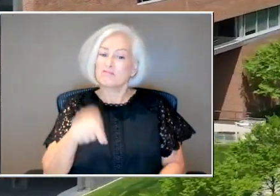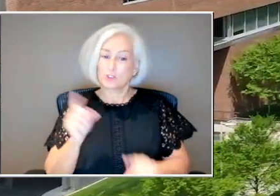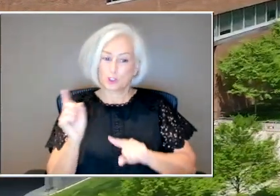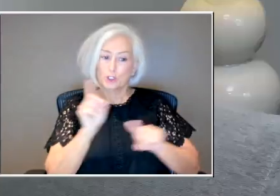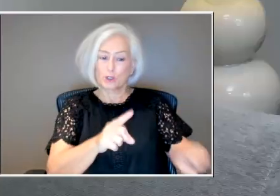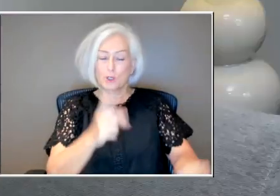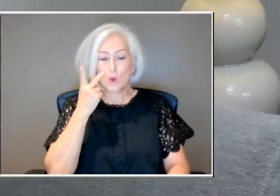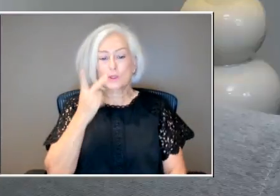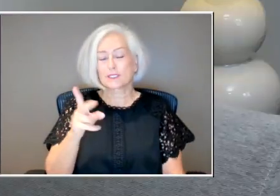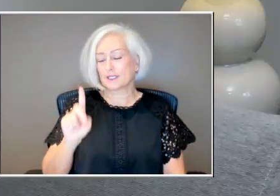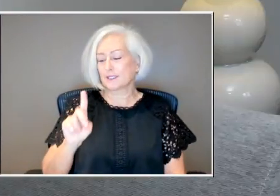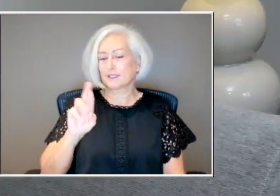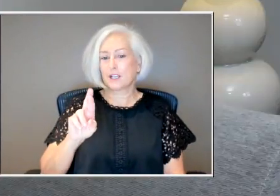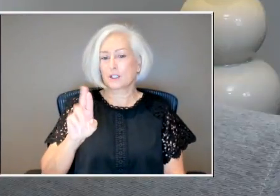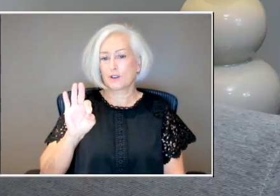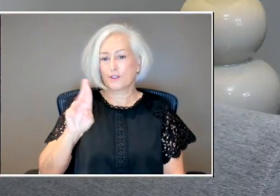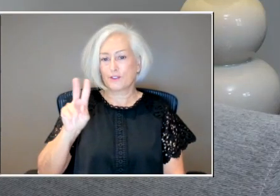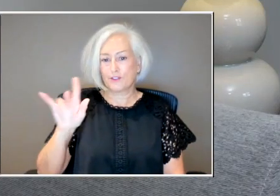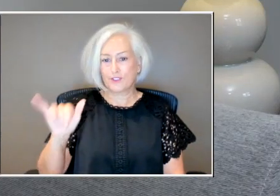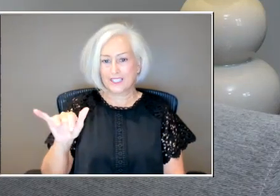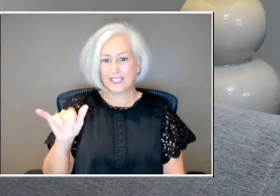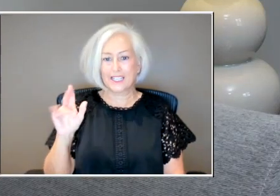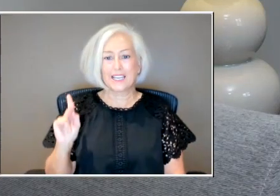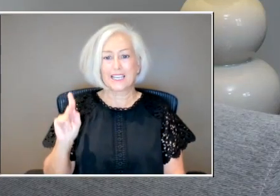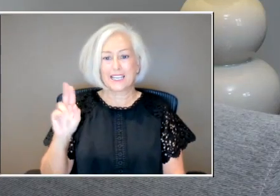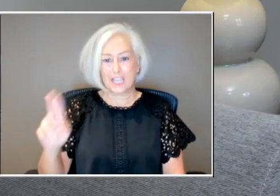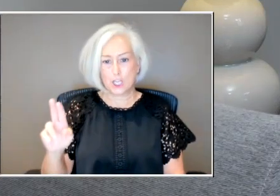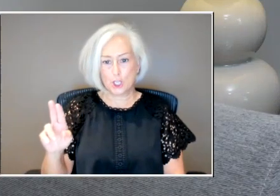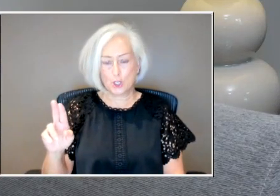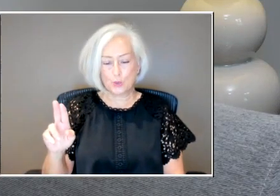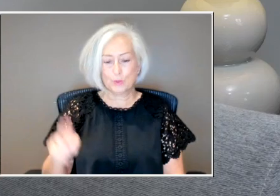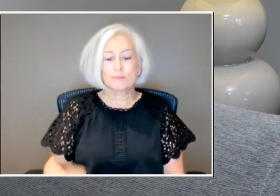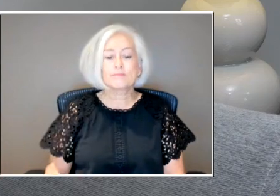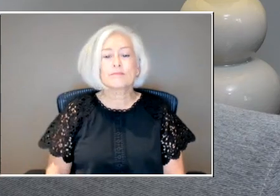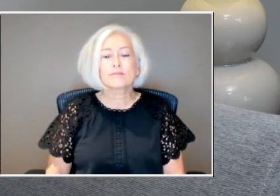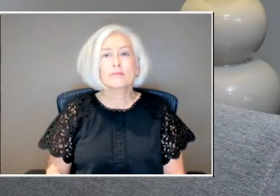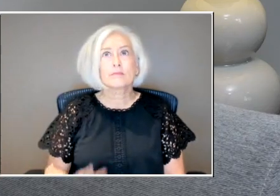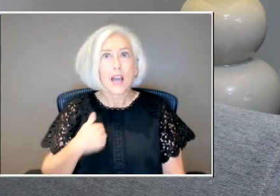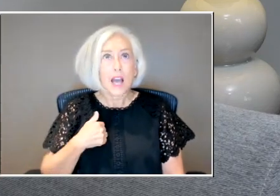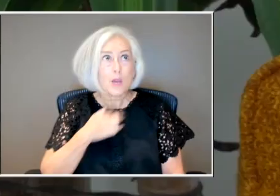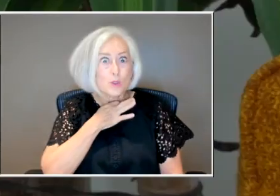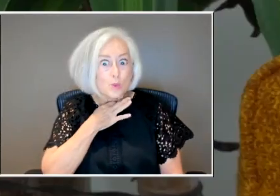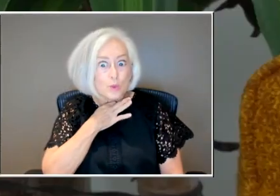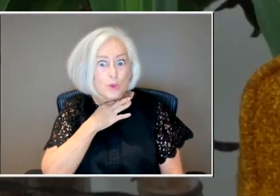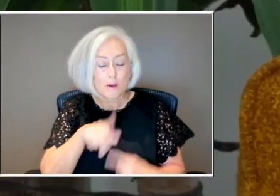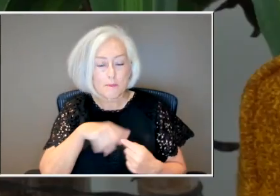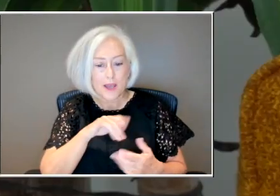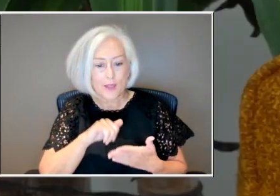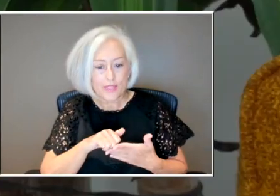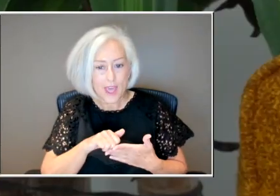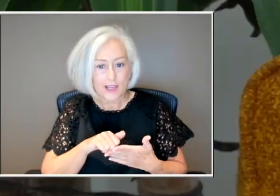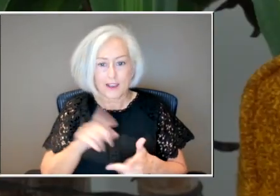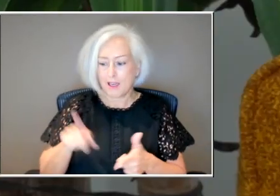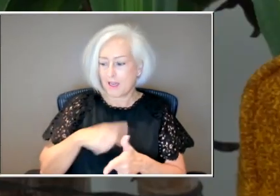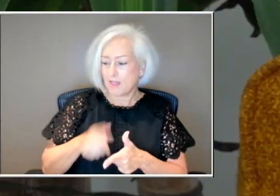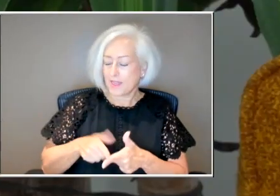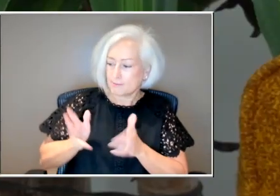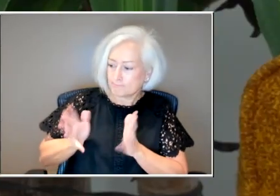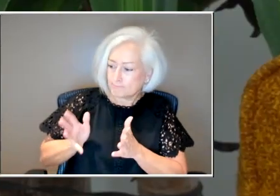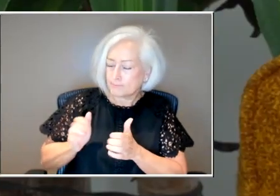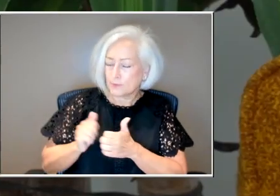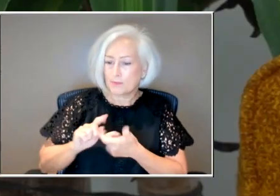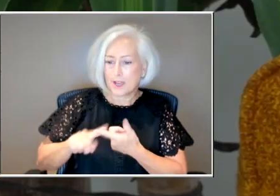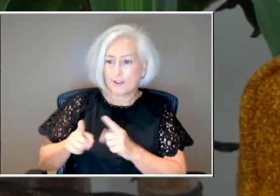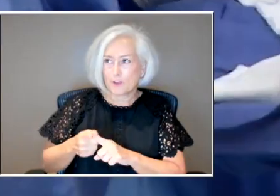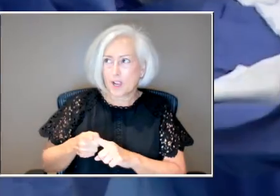Health System. I was already kind of wondering if there was maybe a connection, and then when I talked to my friend, that was when it was kind of like a light bulb, oh,